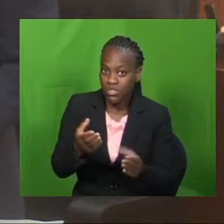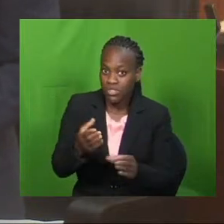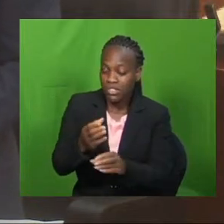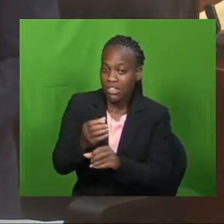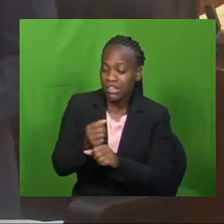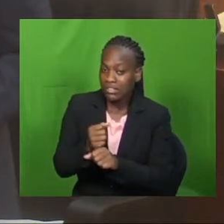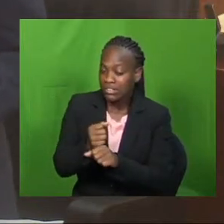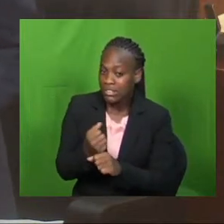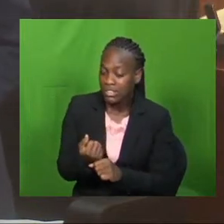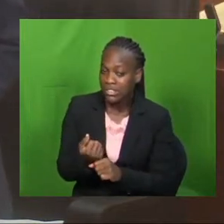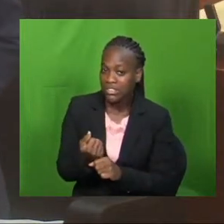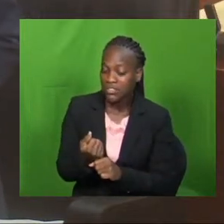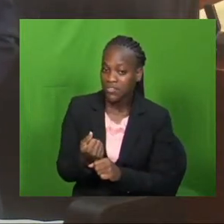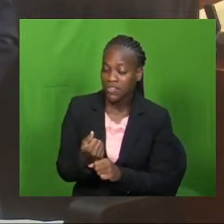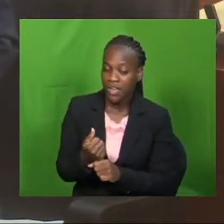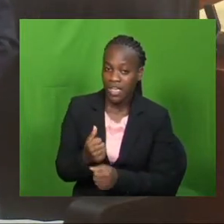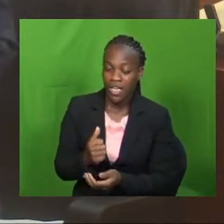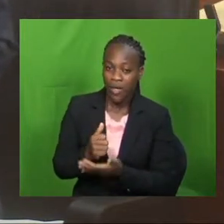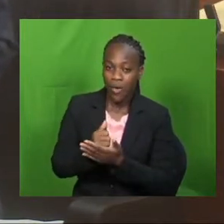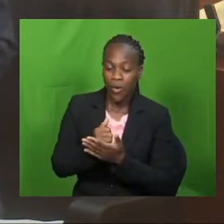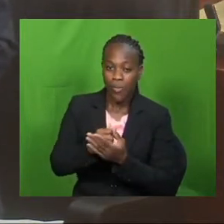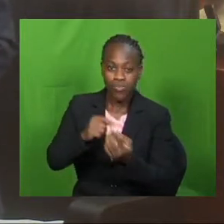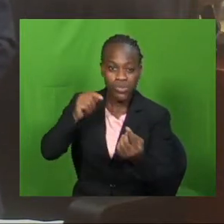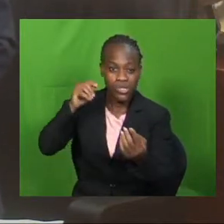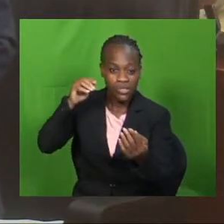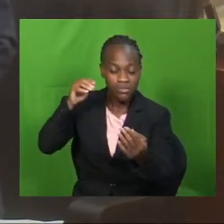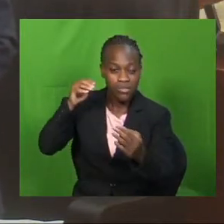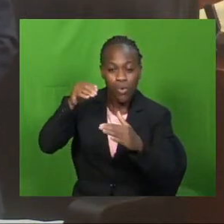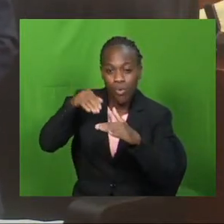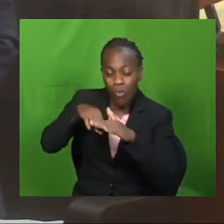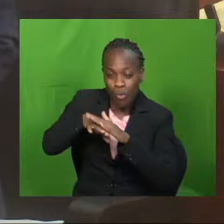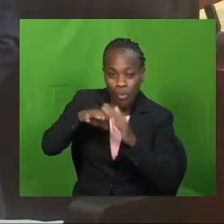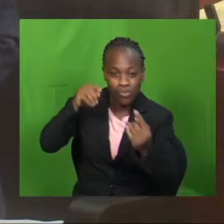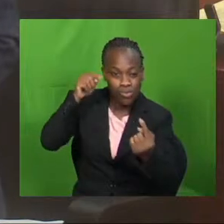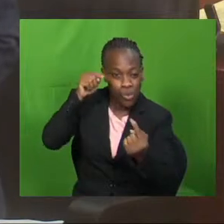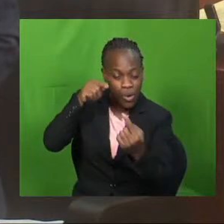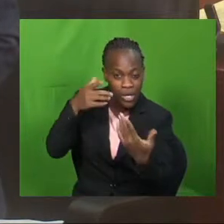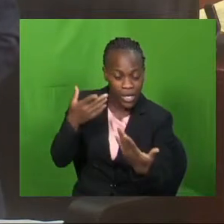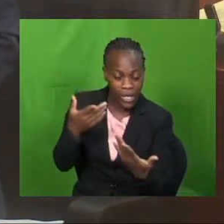and the African Union's Agenda 2063 intra-African trade